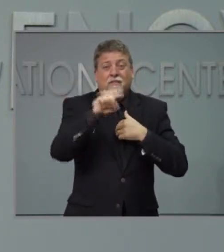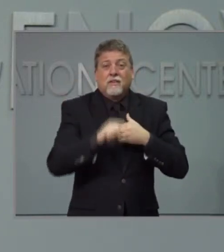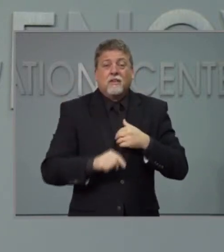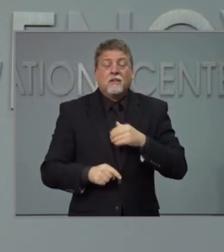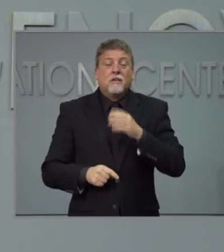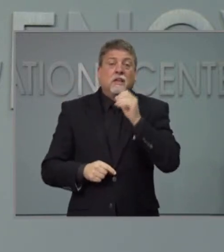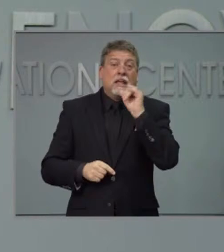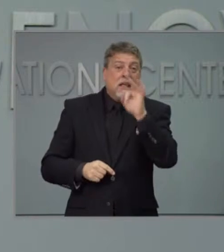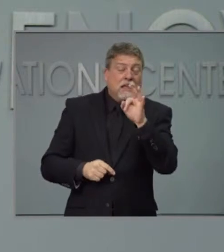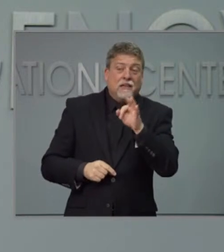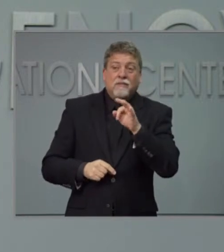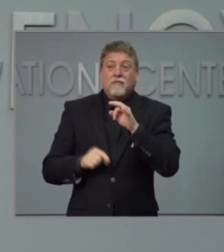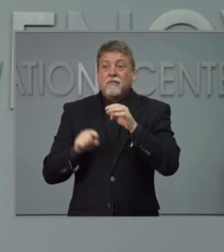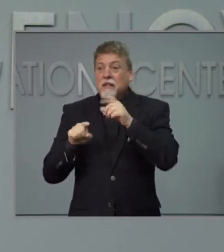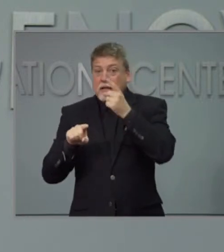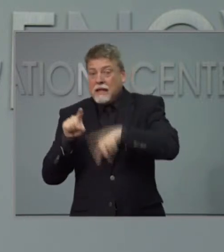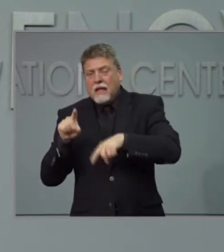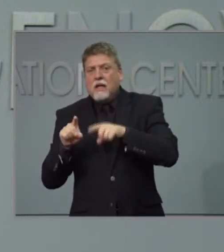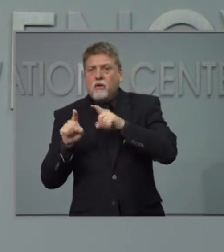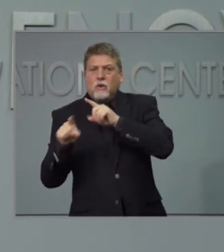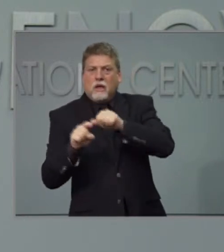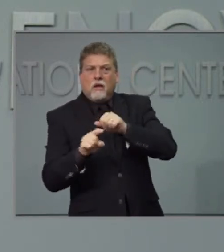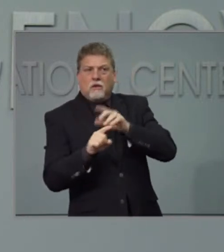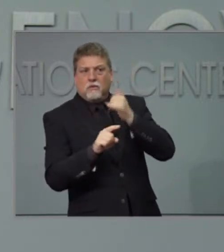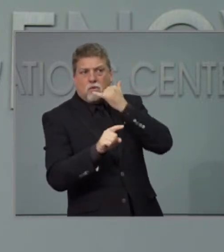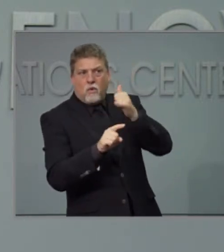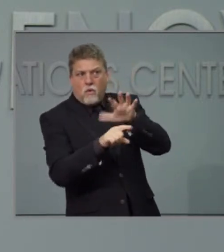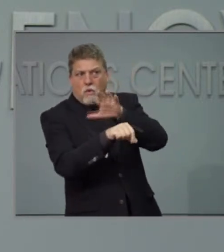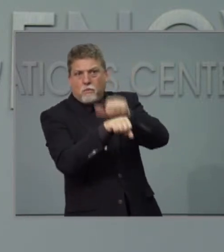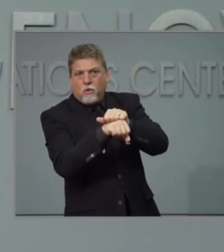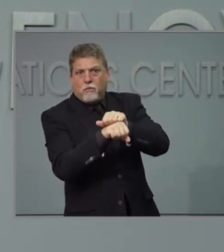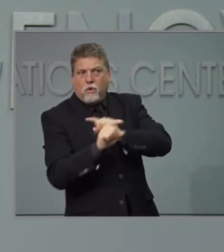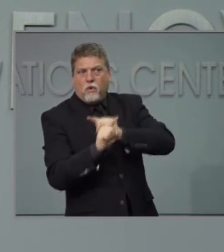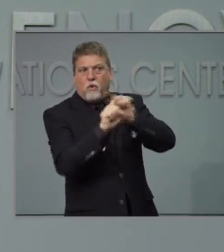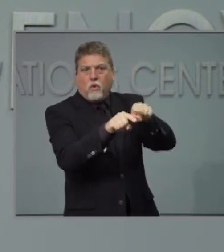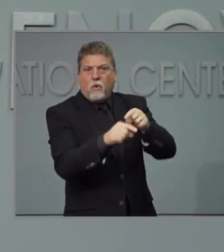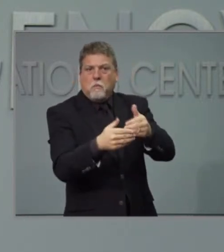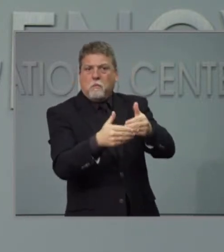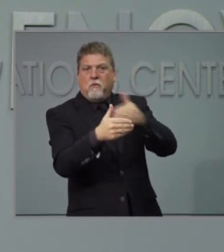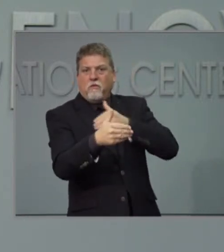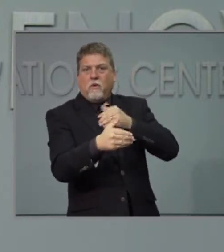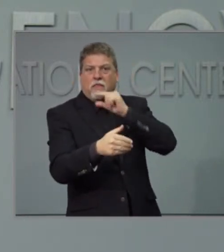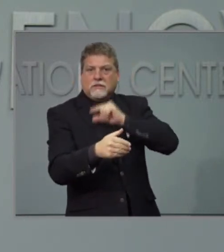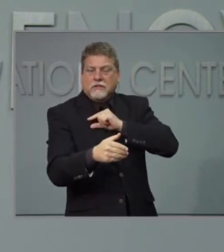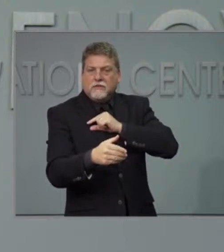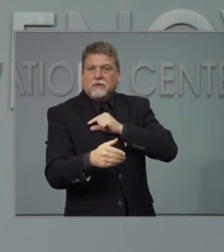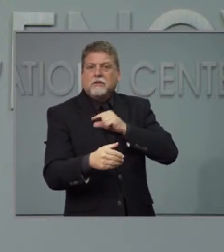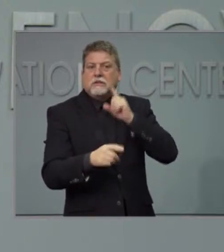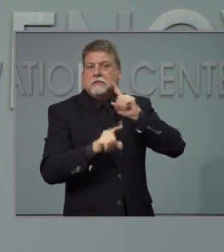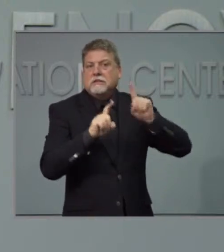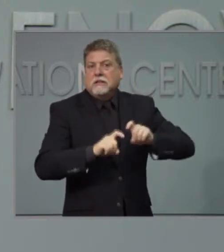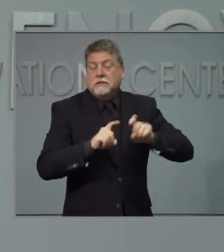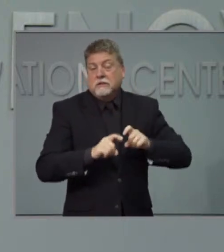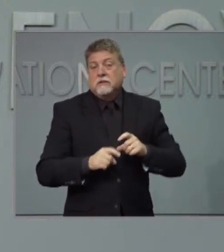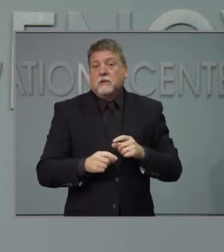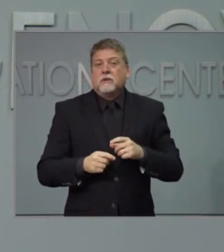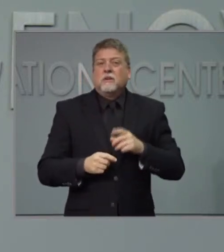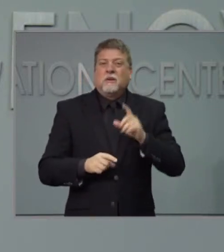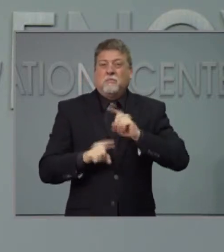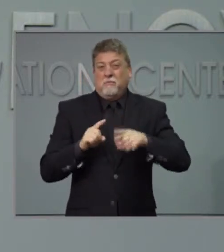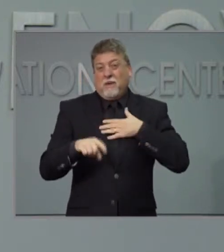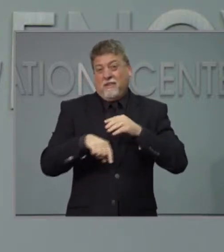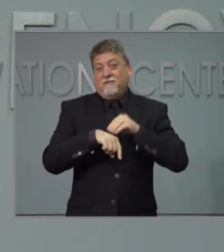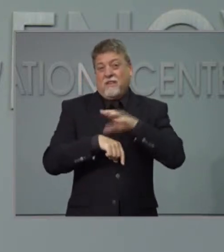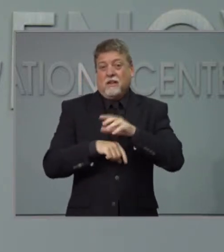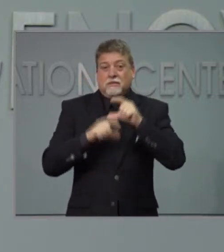up ahead of time for appointments. So keep it small, keep it outside, masks all the time, consider a test as we head